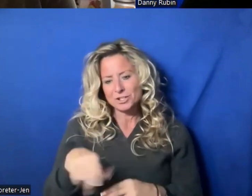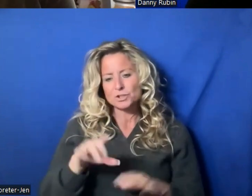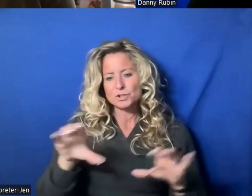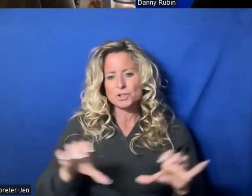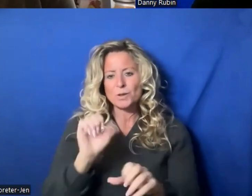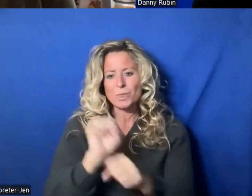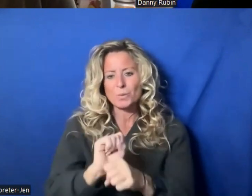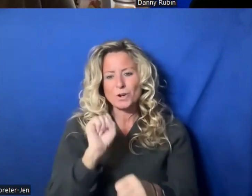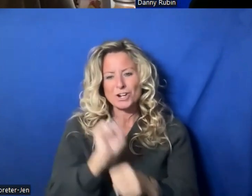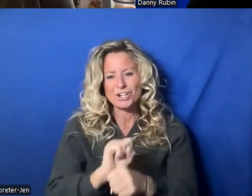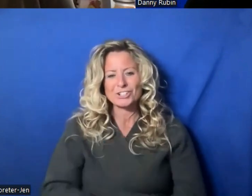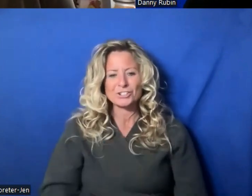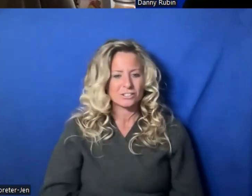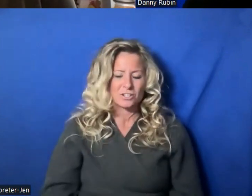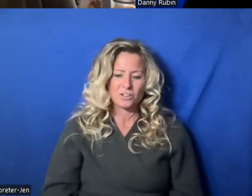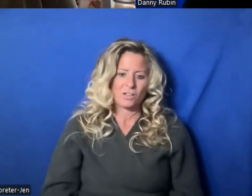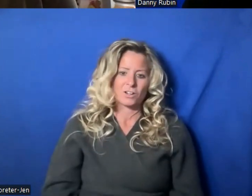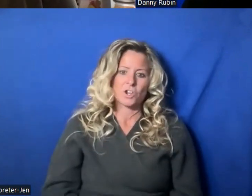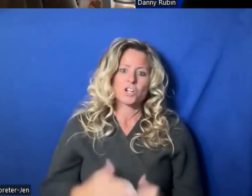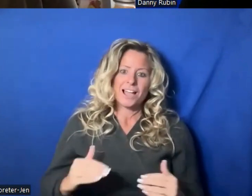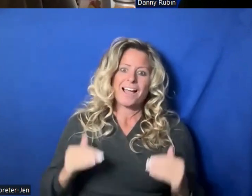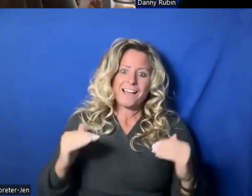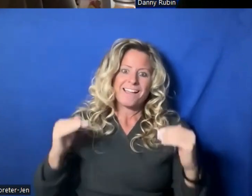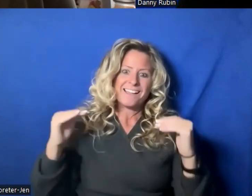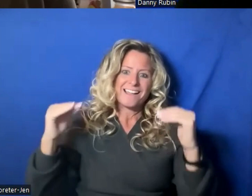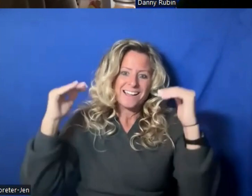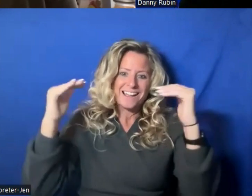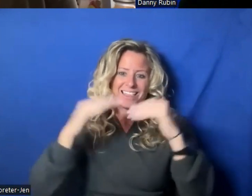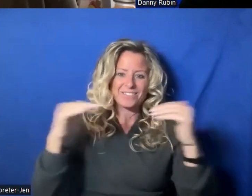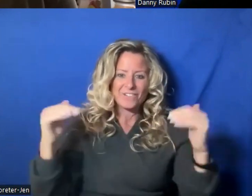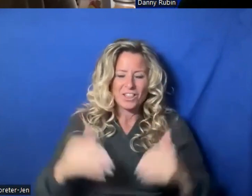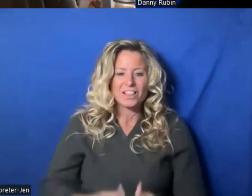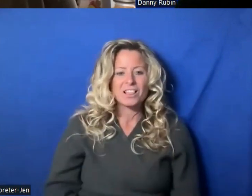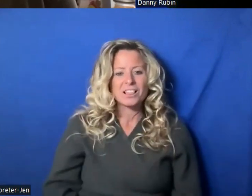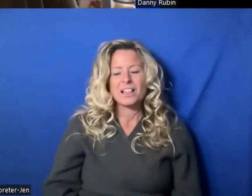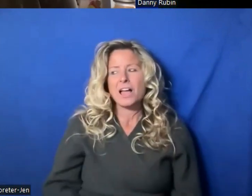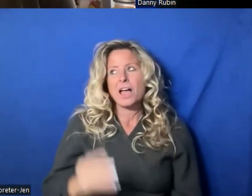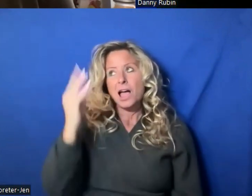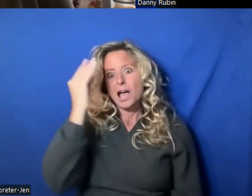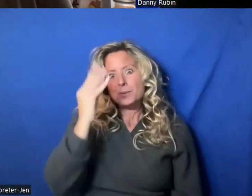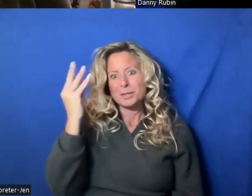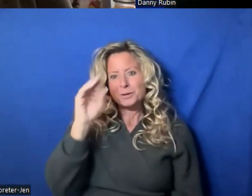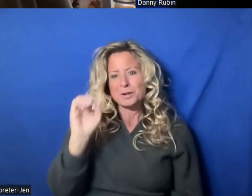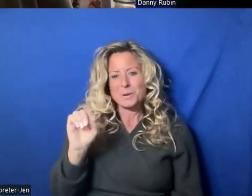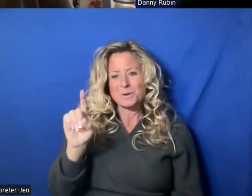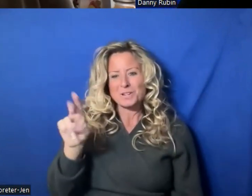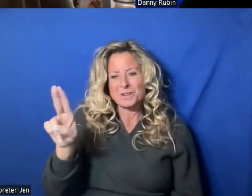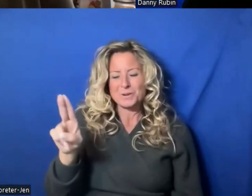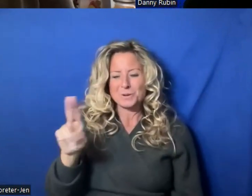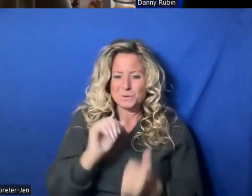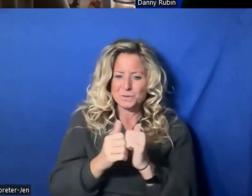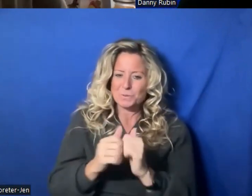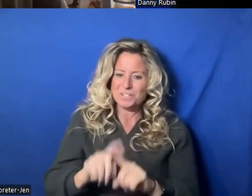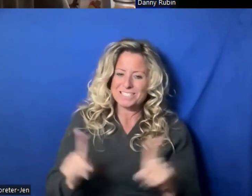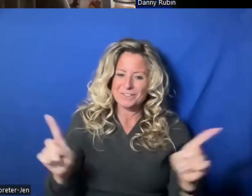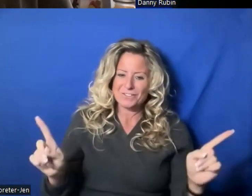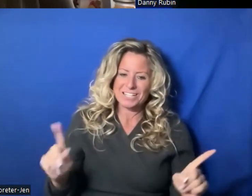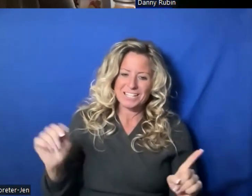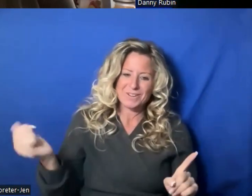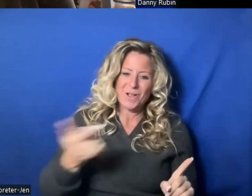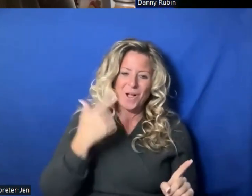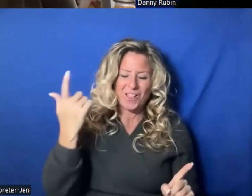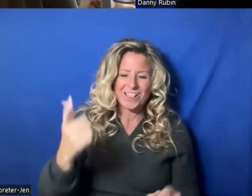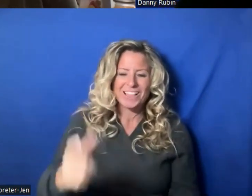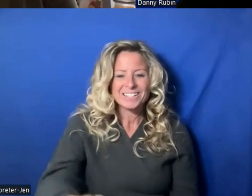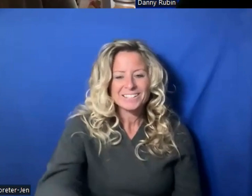work on a high level. So I will be thinking about Old Dominion sports differently and all sports